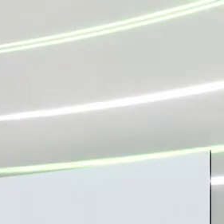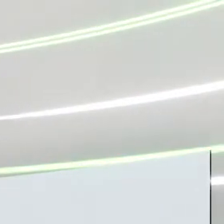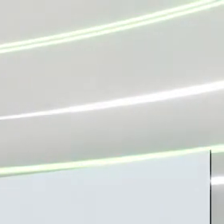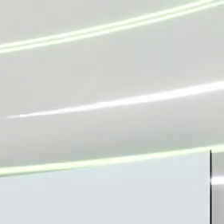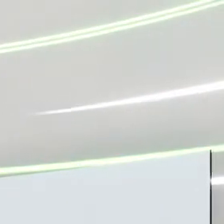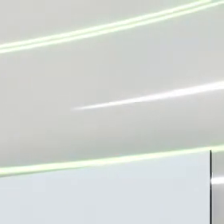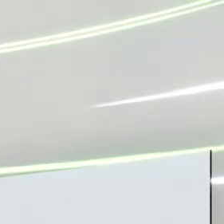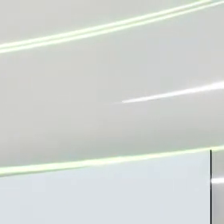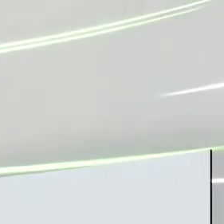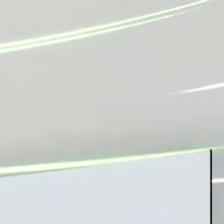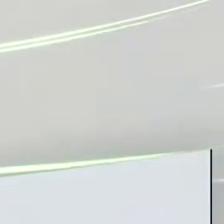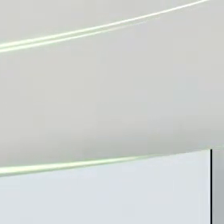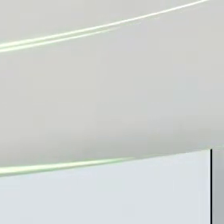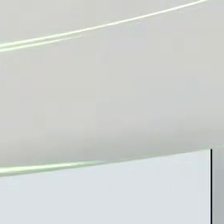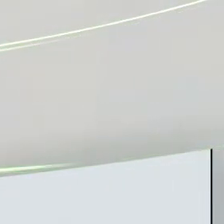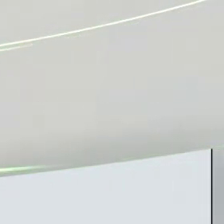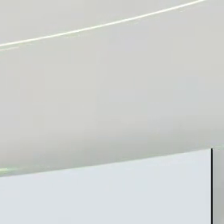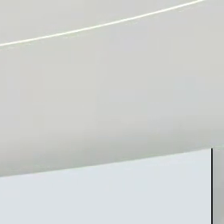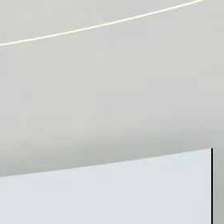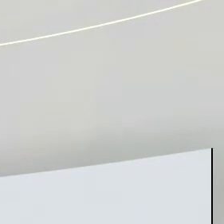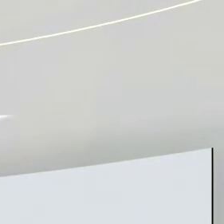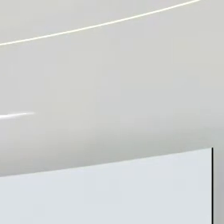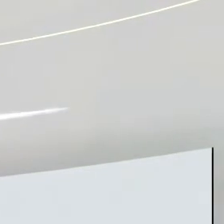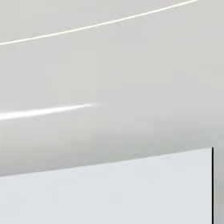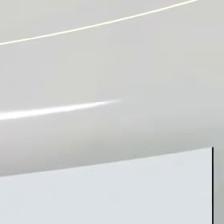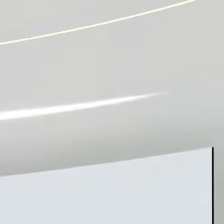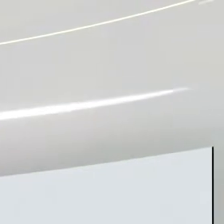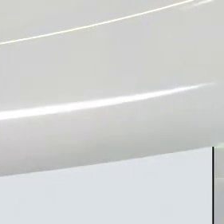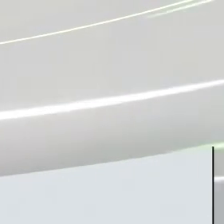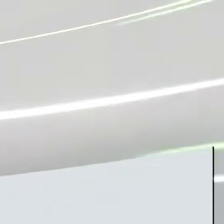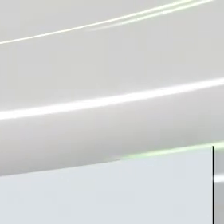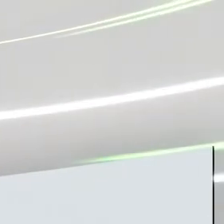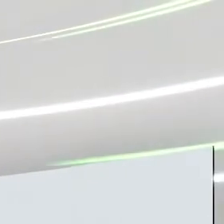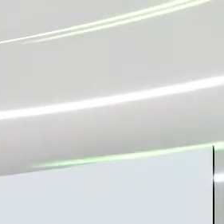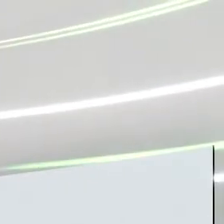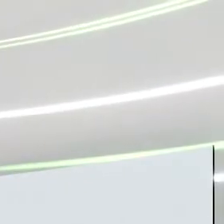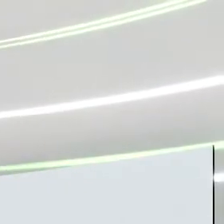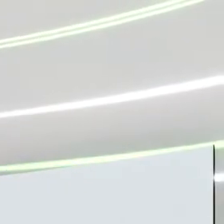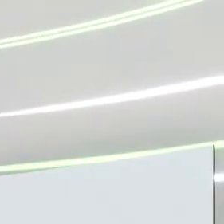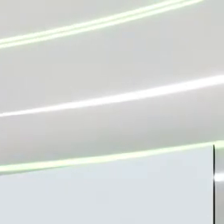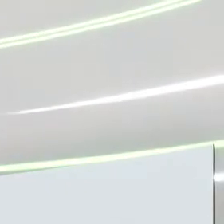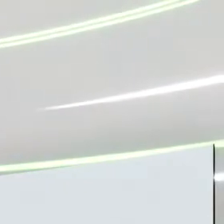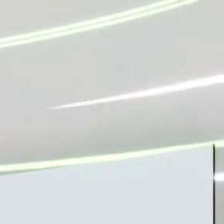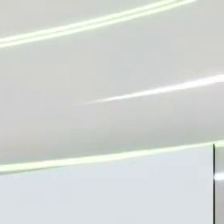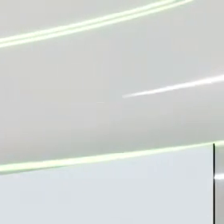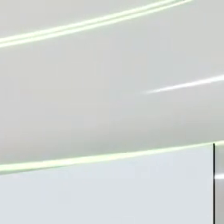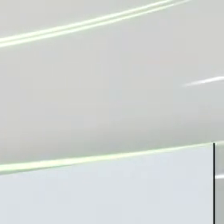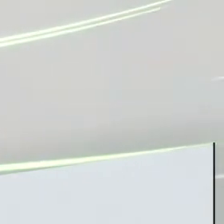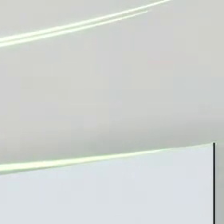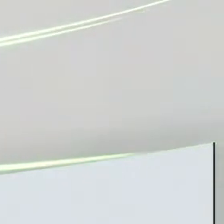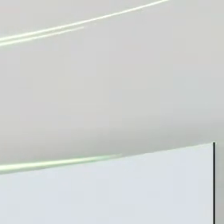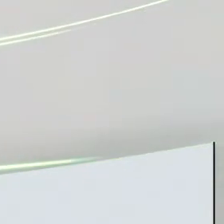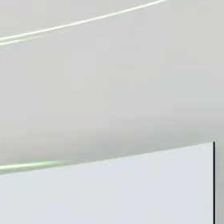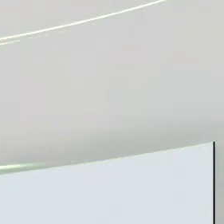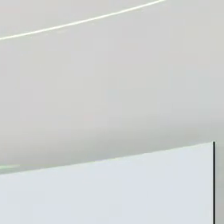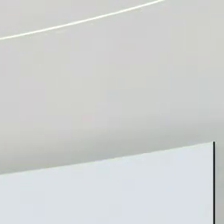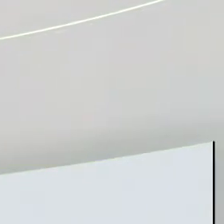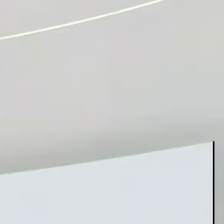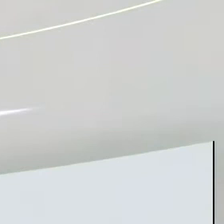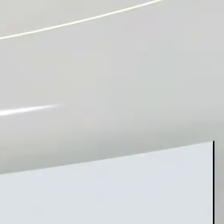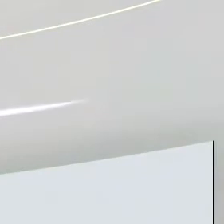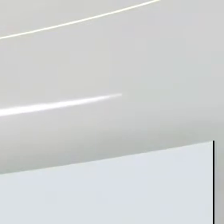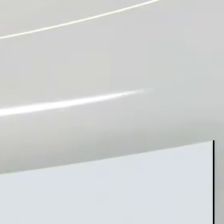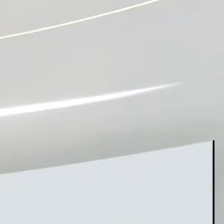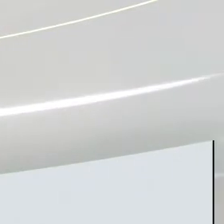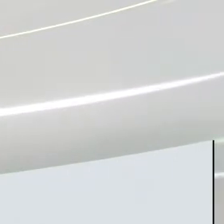This session will be in English. I do understand Spanish, but I have not been practicing it since 20 years.